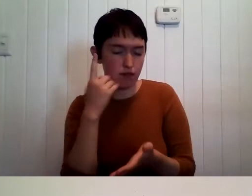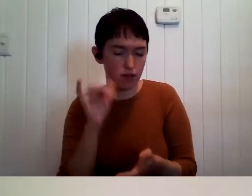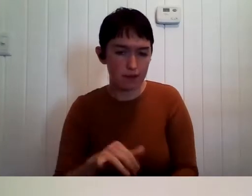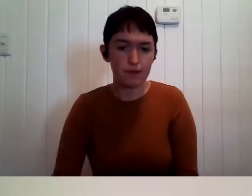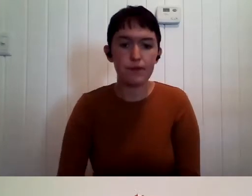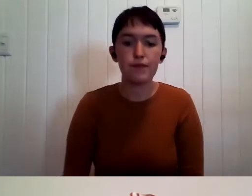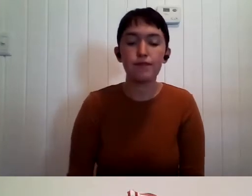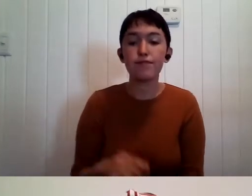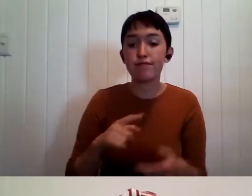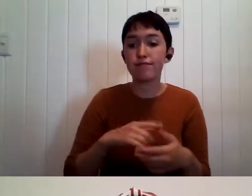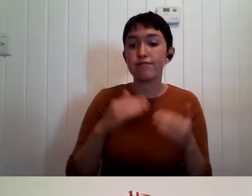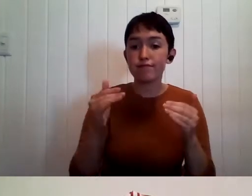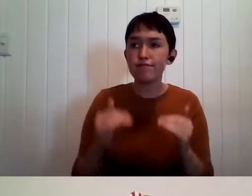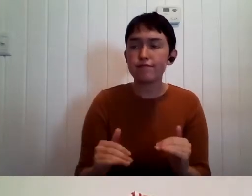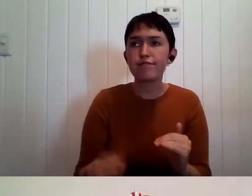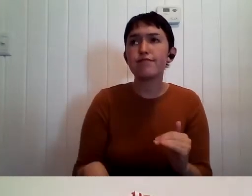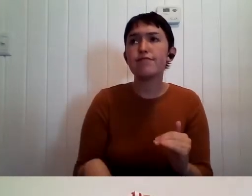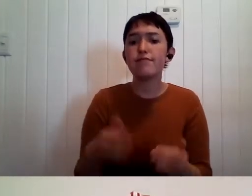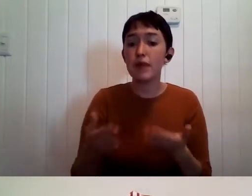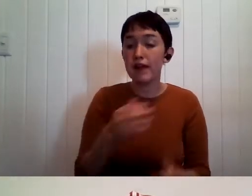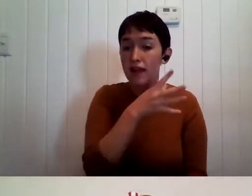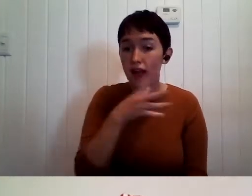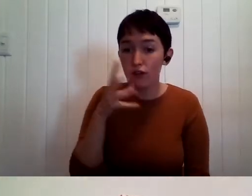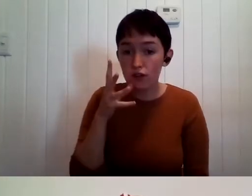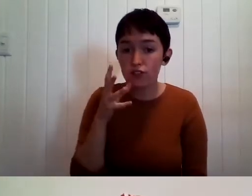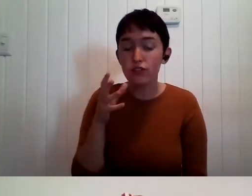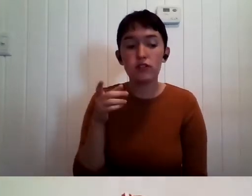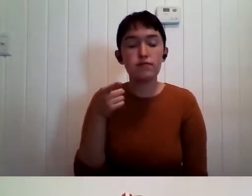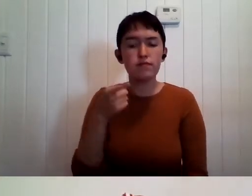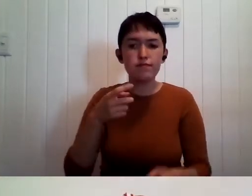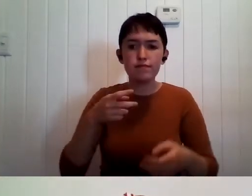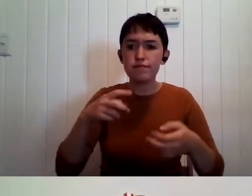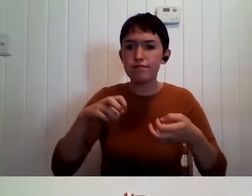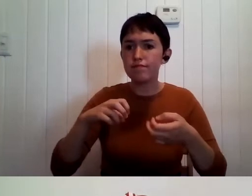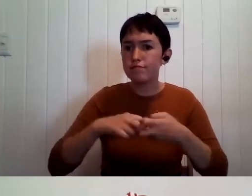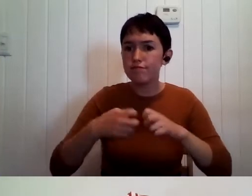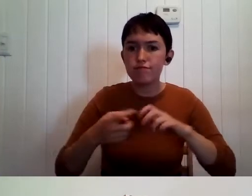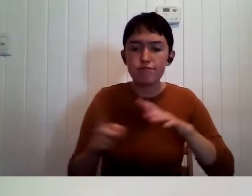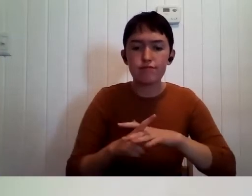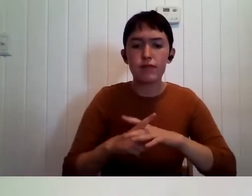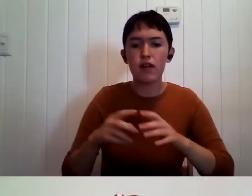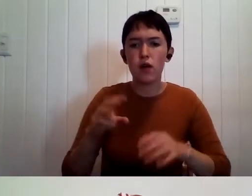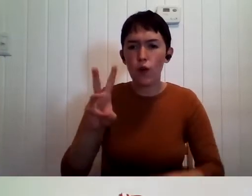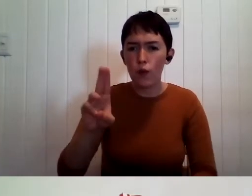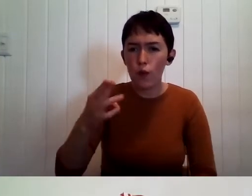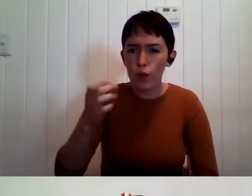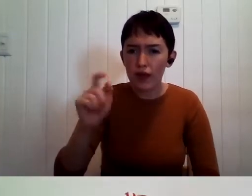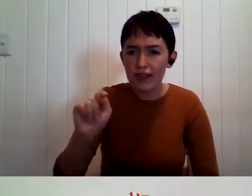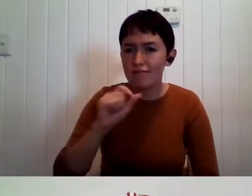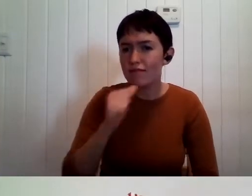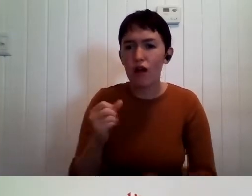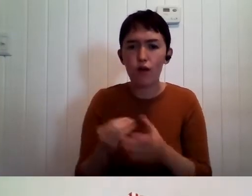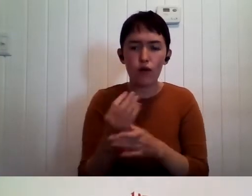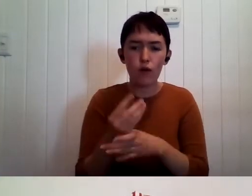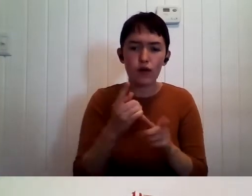there's something wrong with the wheat that you're growing and you want to find out why, we also have reagents or